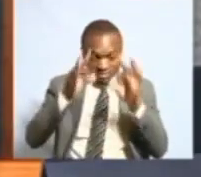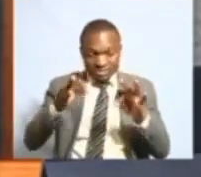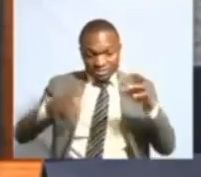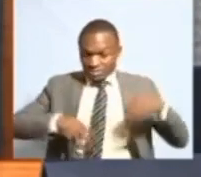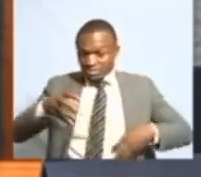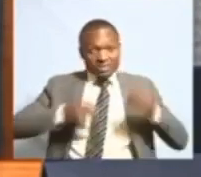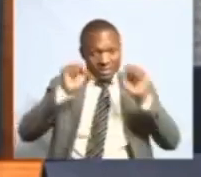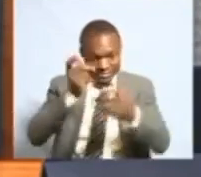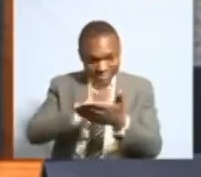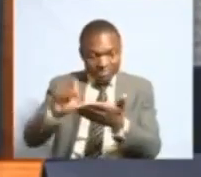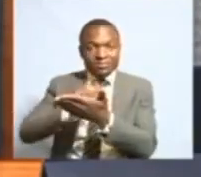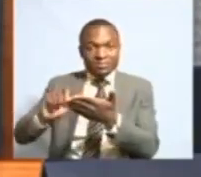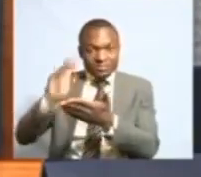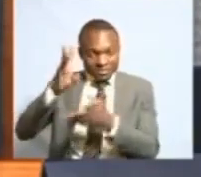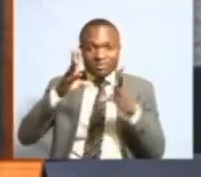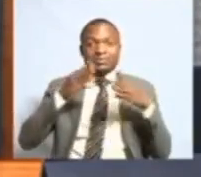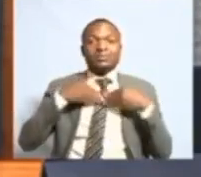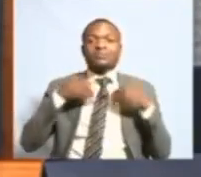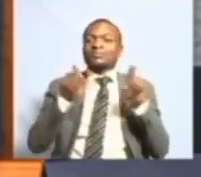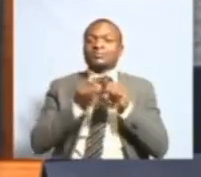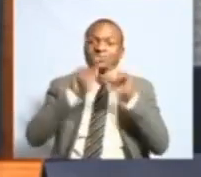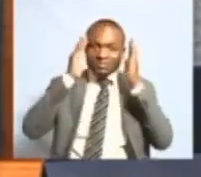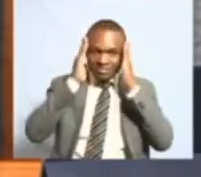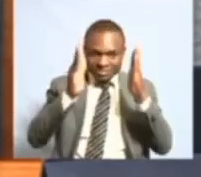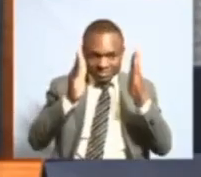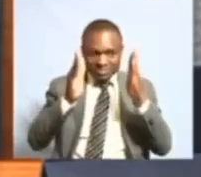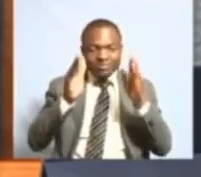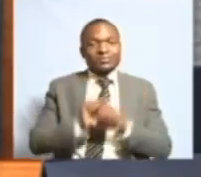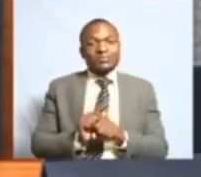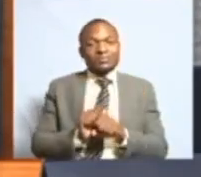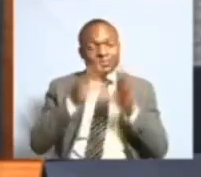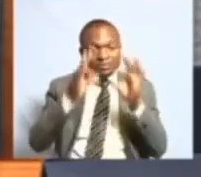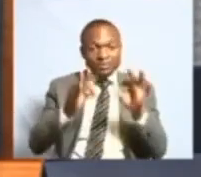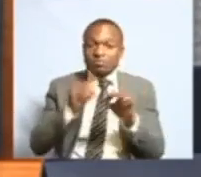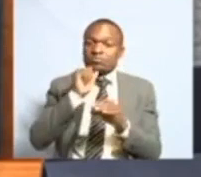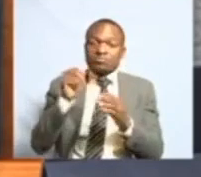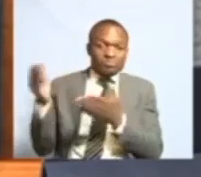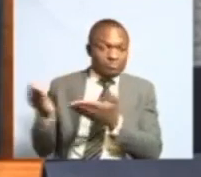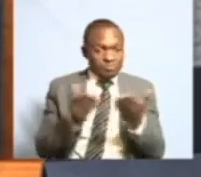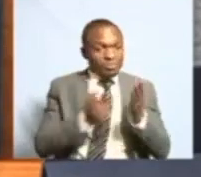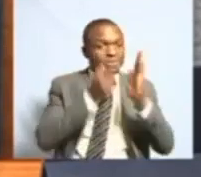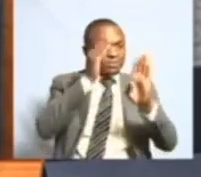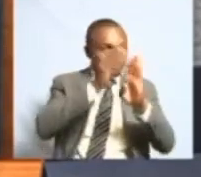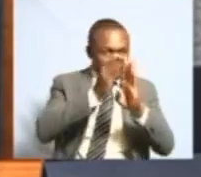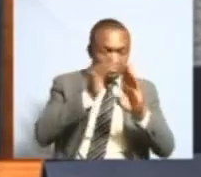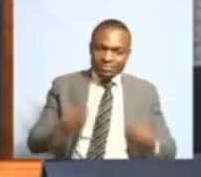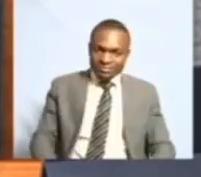complaint can be written, it will receive the same attention as even if it was not raised as a point of